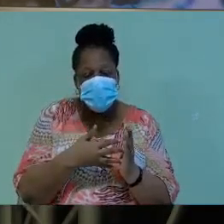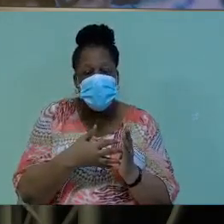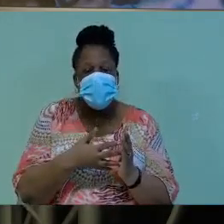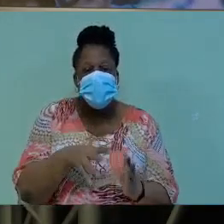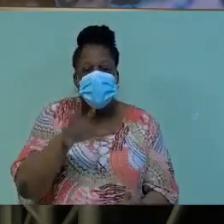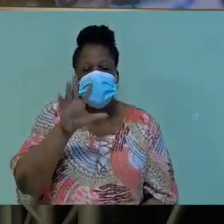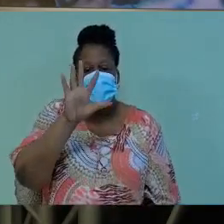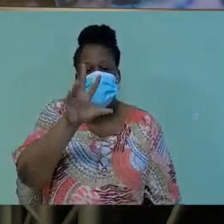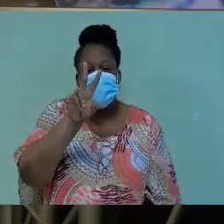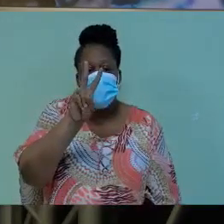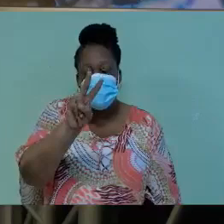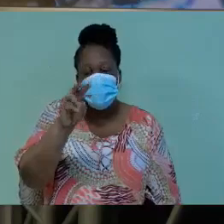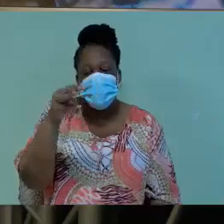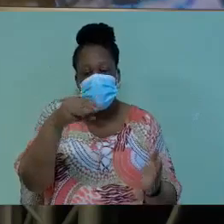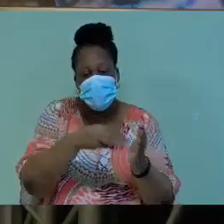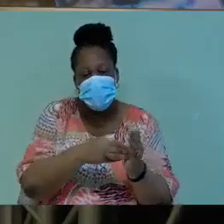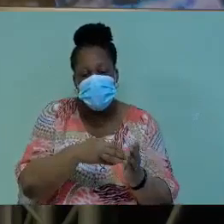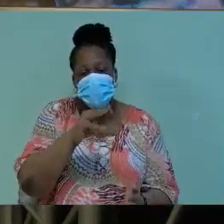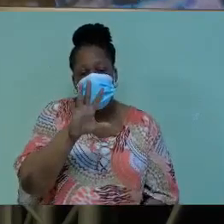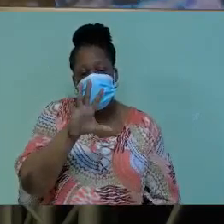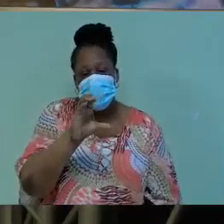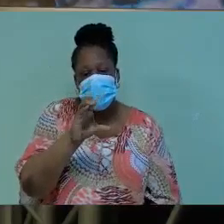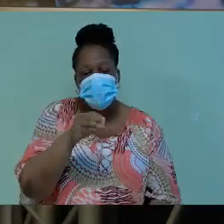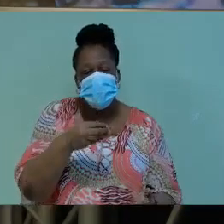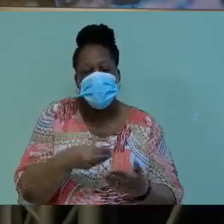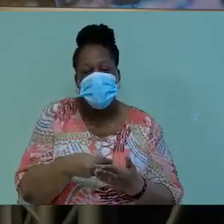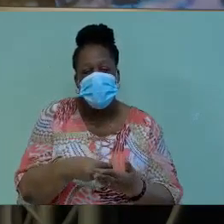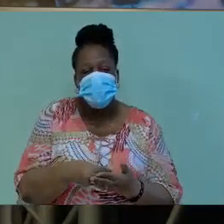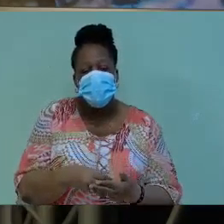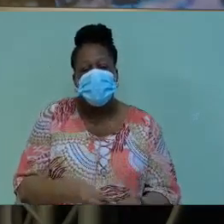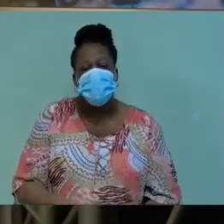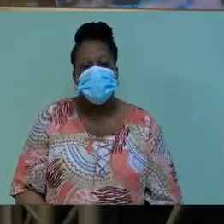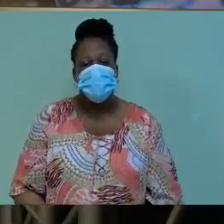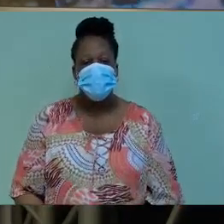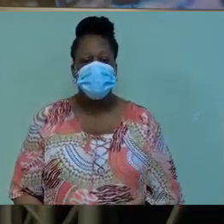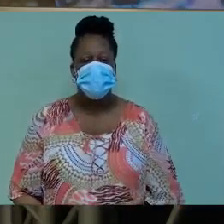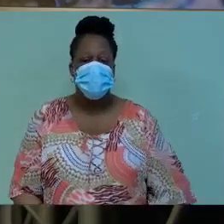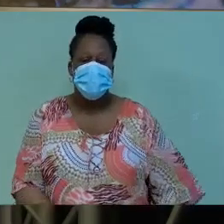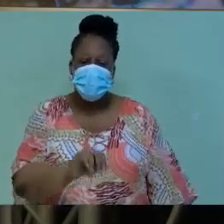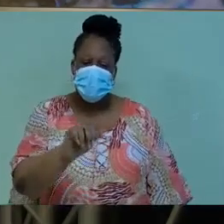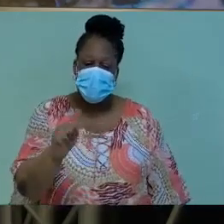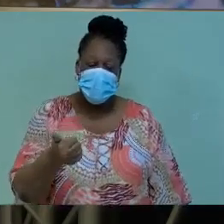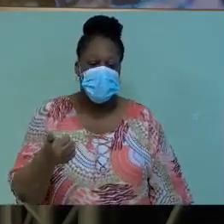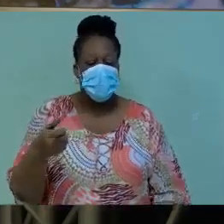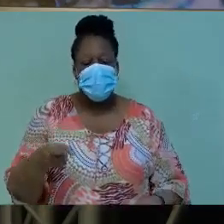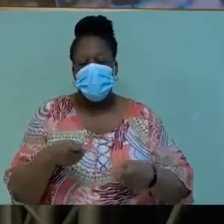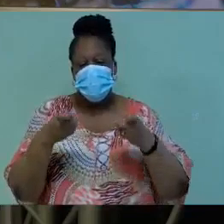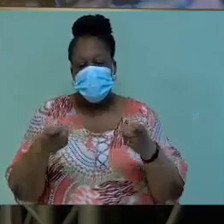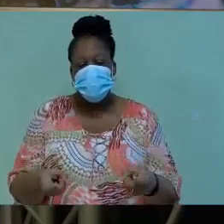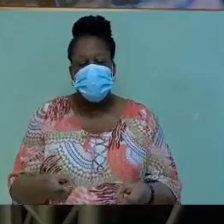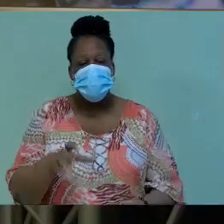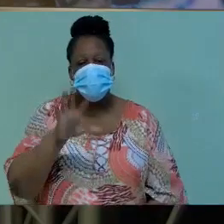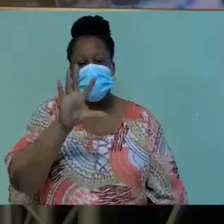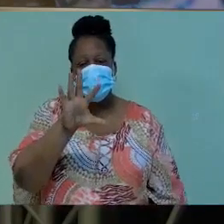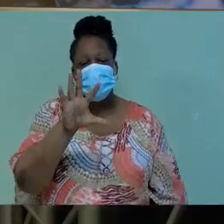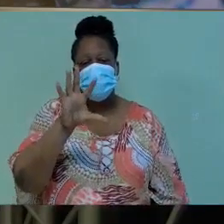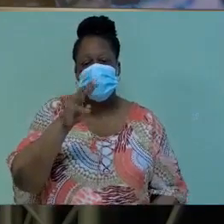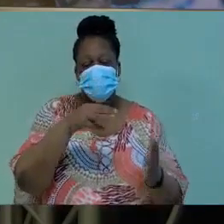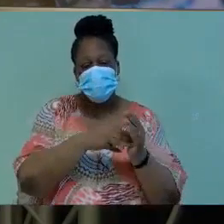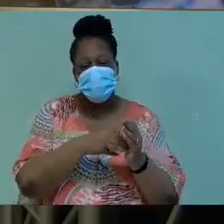of $52,500 in that regard. Other donors donated an amount of